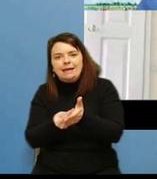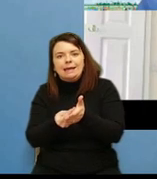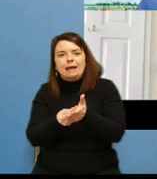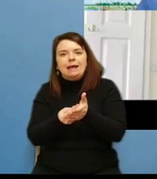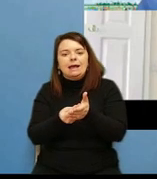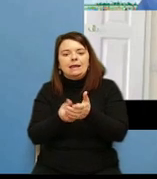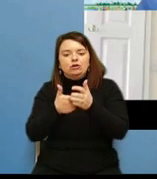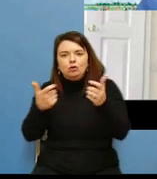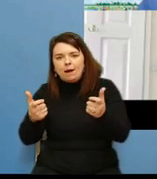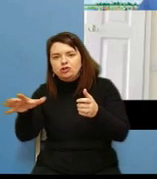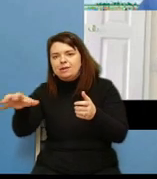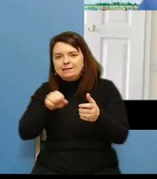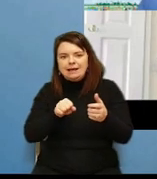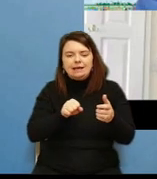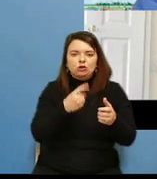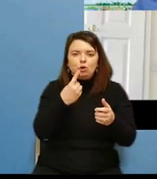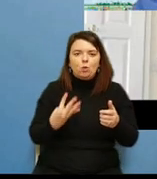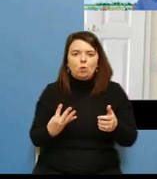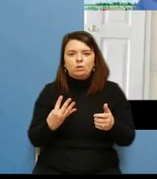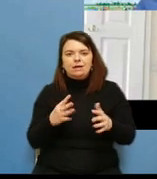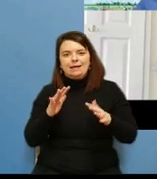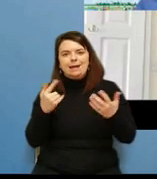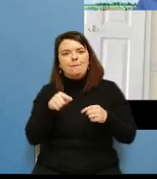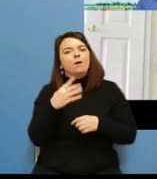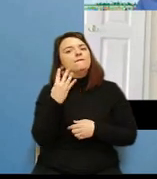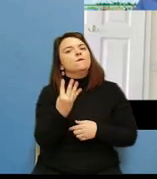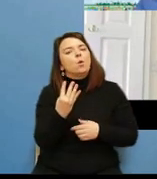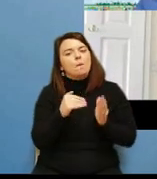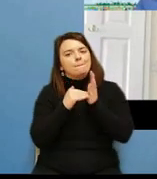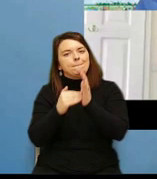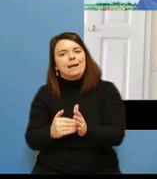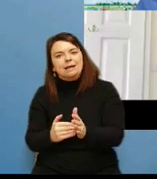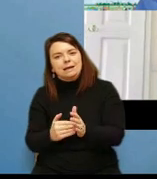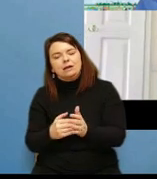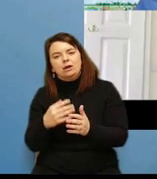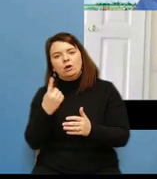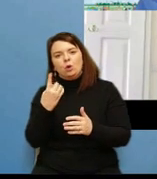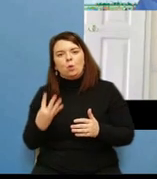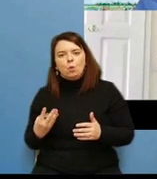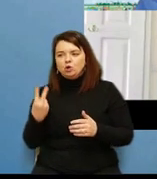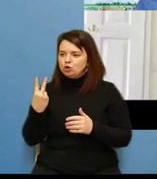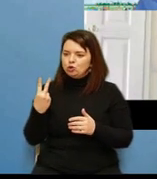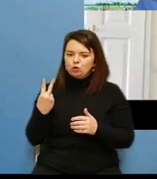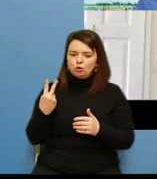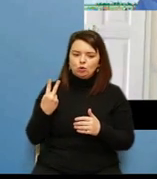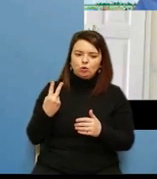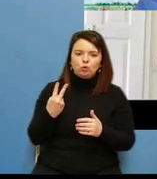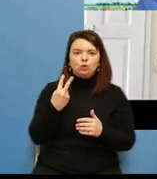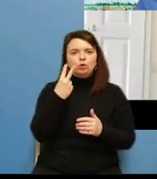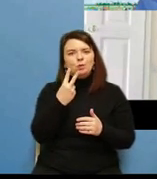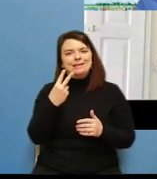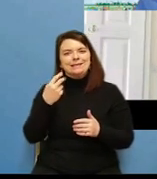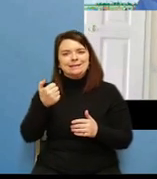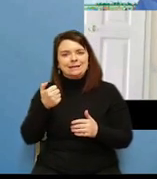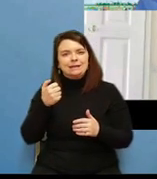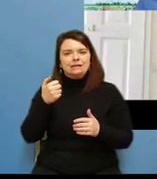money, overcooking it, and then taking money out. So in Q1, for instance, there was 10.4 million went in nationally. Q2,